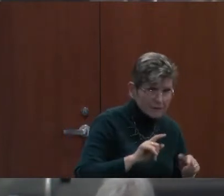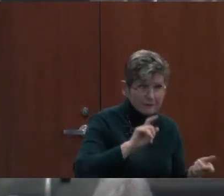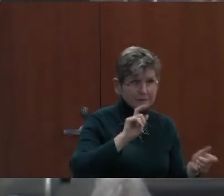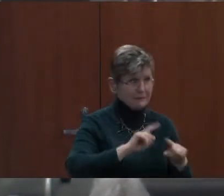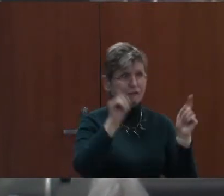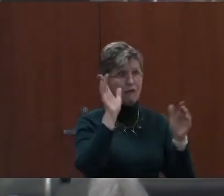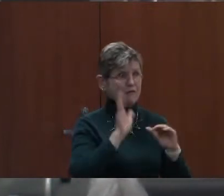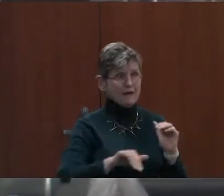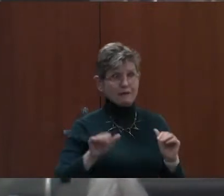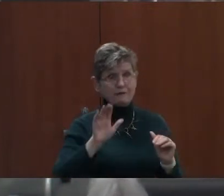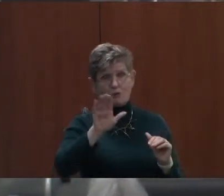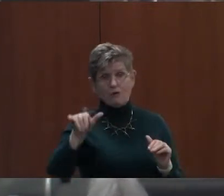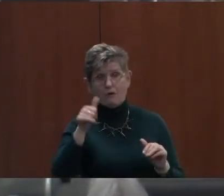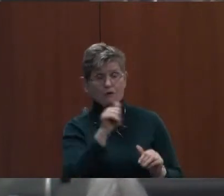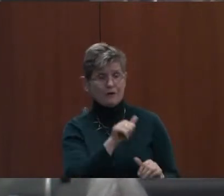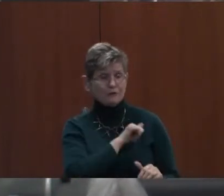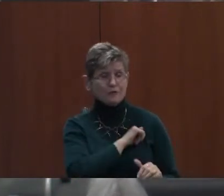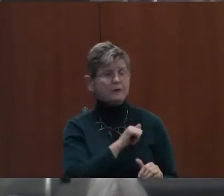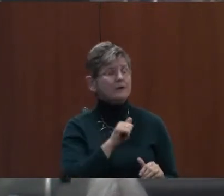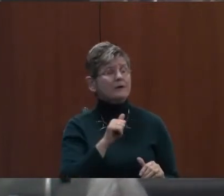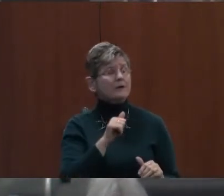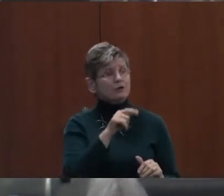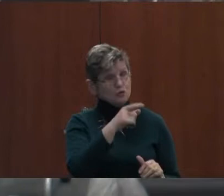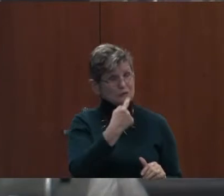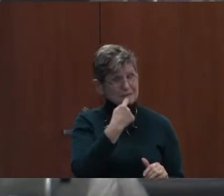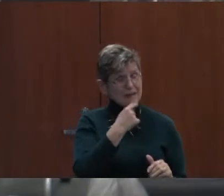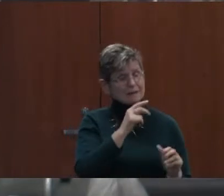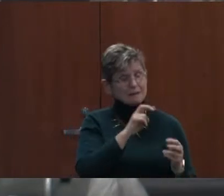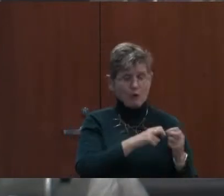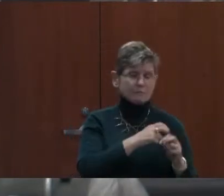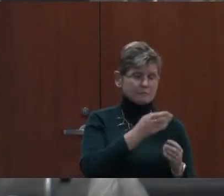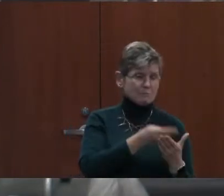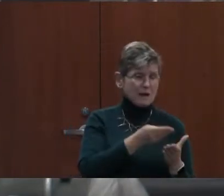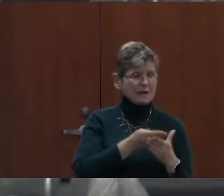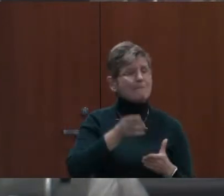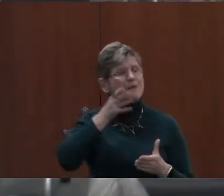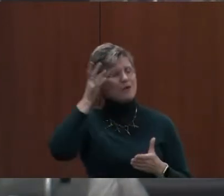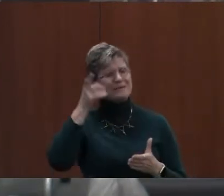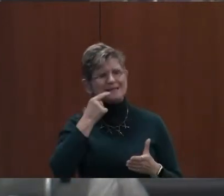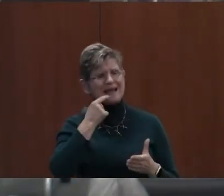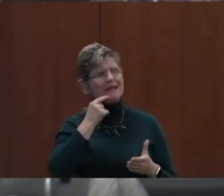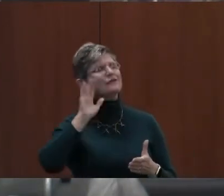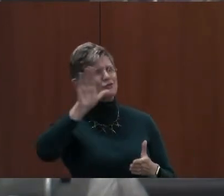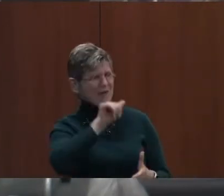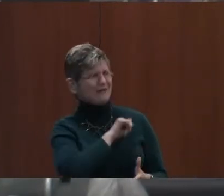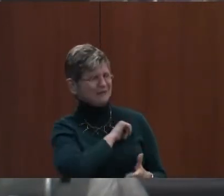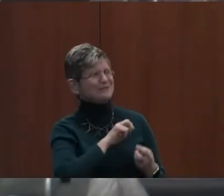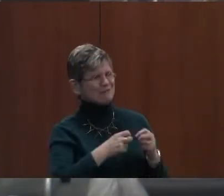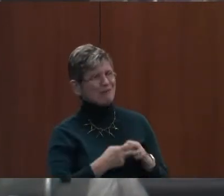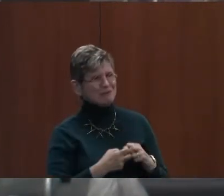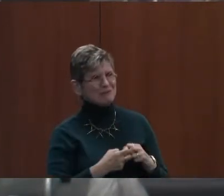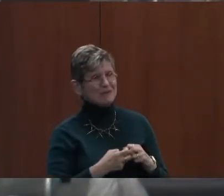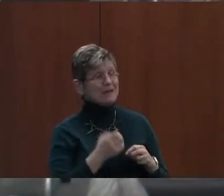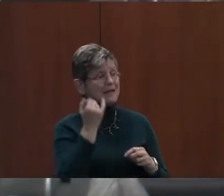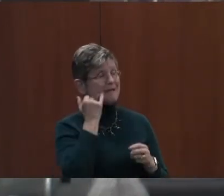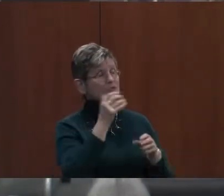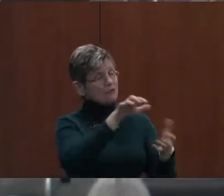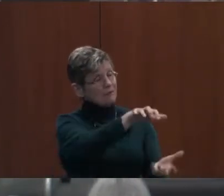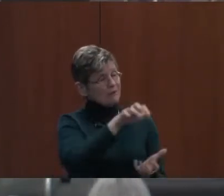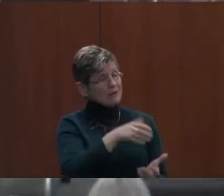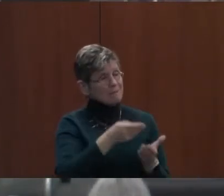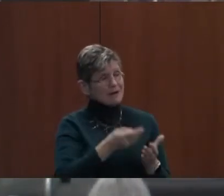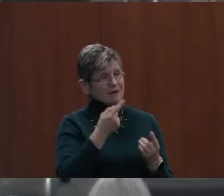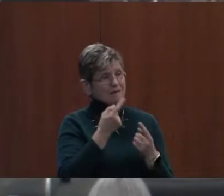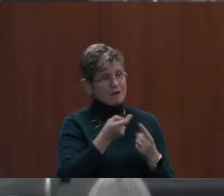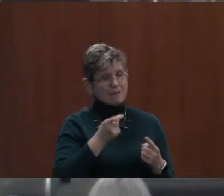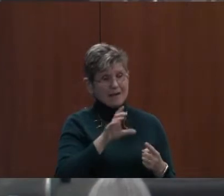You say the issue is money, but parents say the issue is your policies and your actions. Therefore, if you get money from the county commissioners, good for you. That's